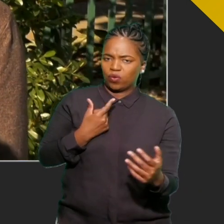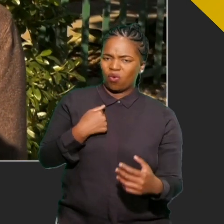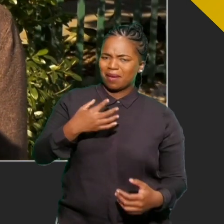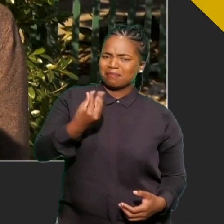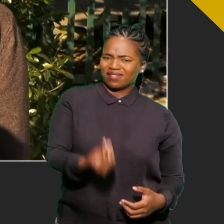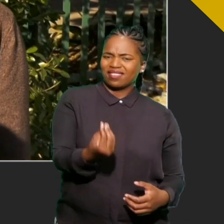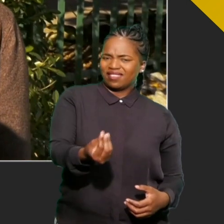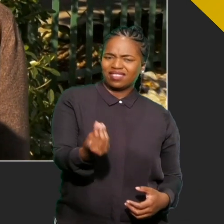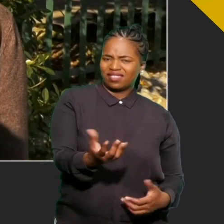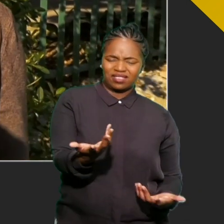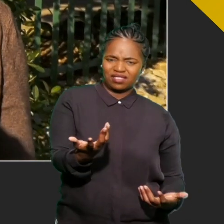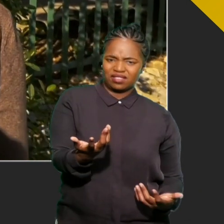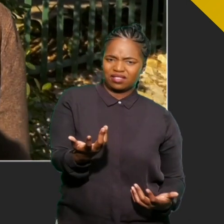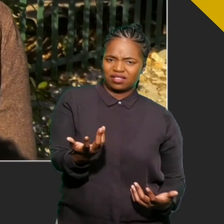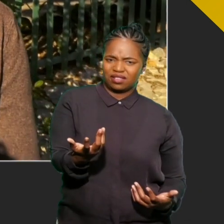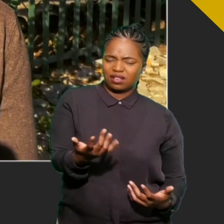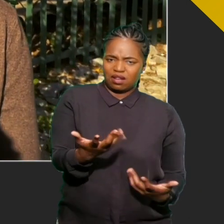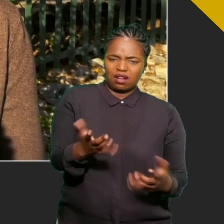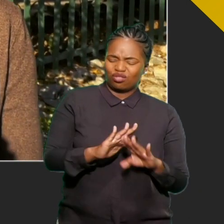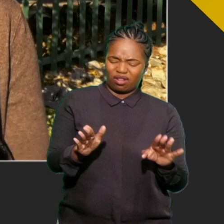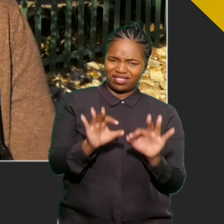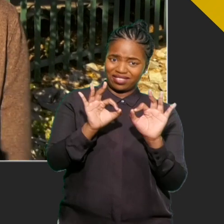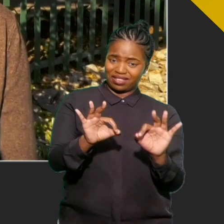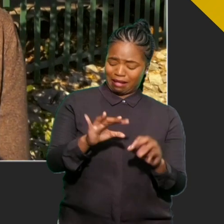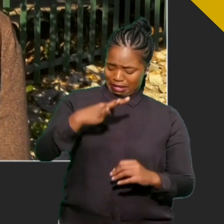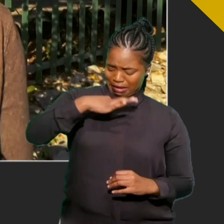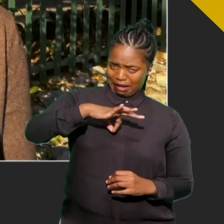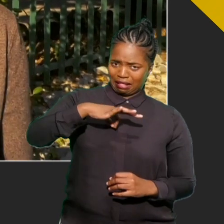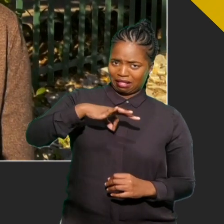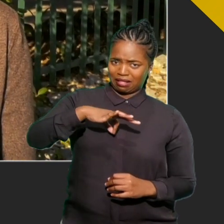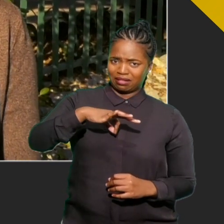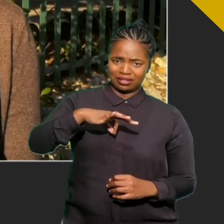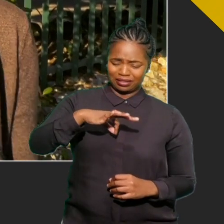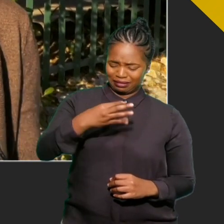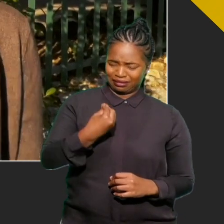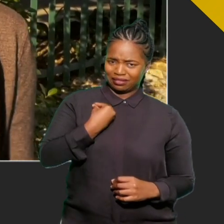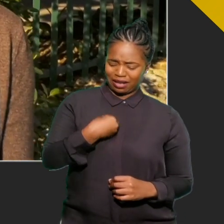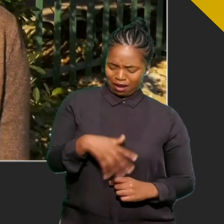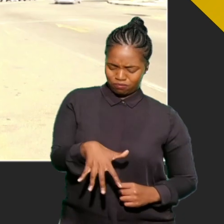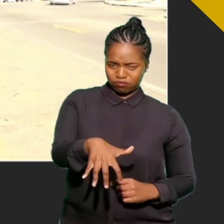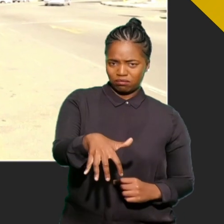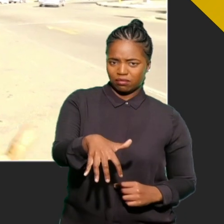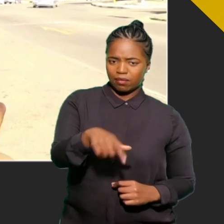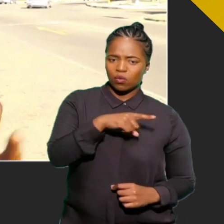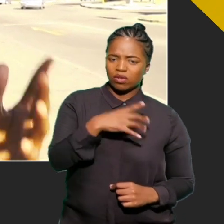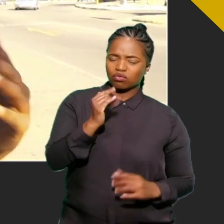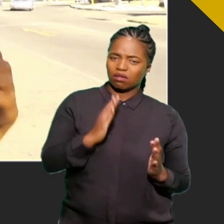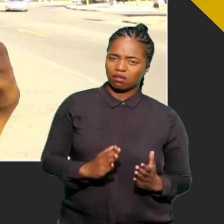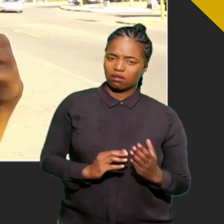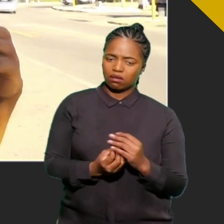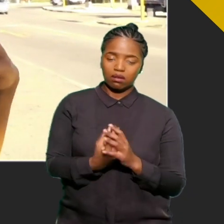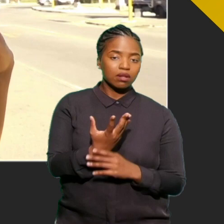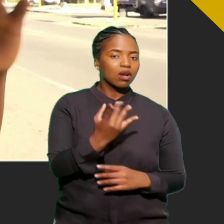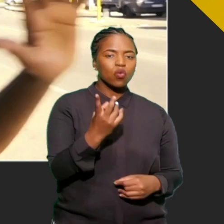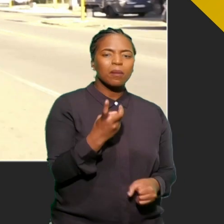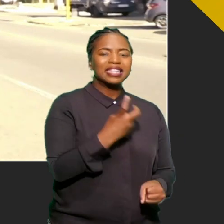And it's a very immature for a teenager because when you get into your teenagehood, you're maturing. So it's a bit difficult for